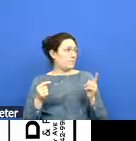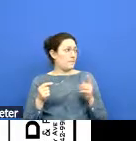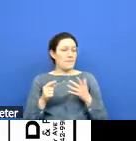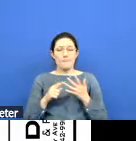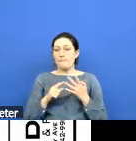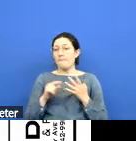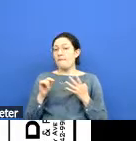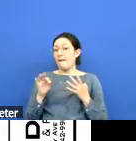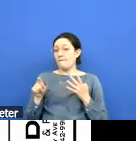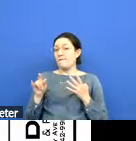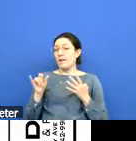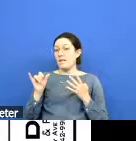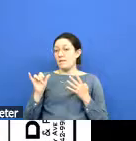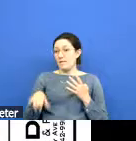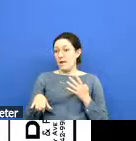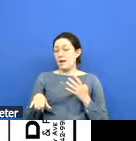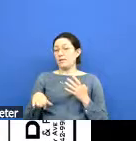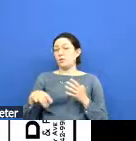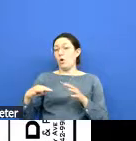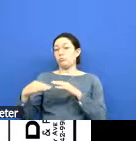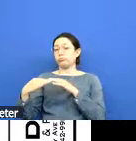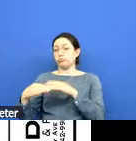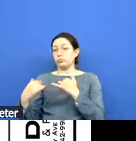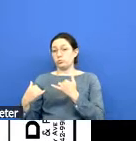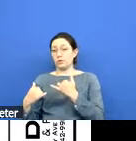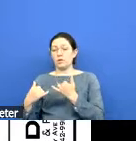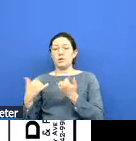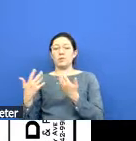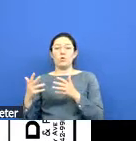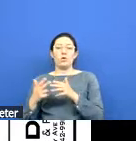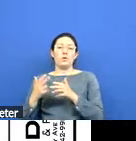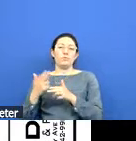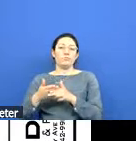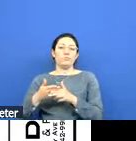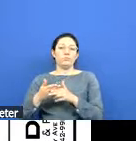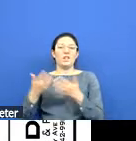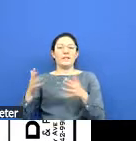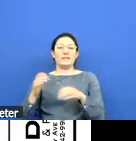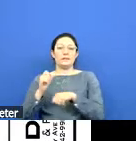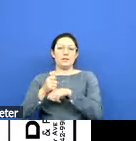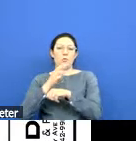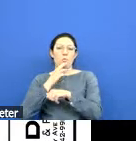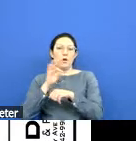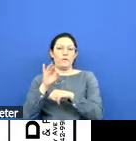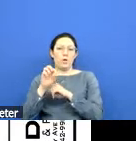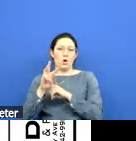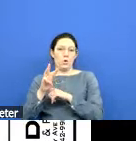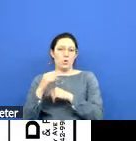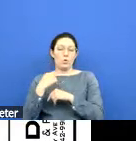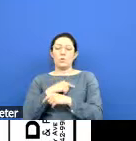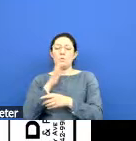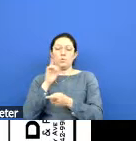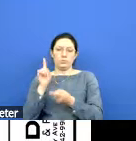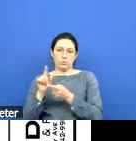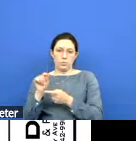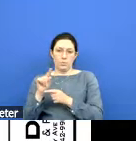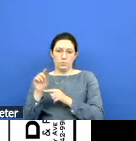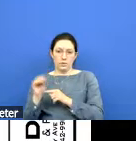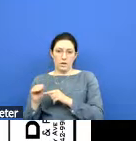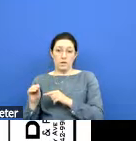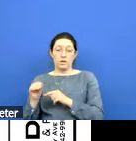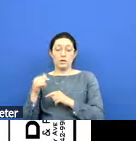that's coming out today, then that's part of the existing water flow that we've talked about. Now, again, will I collect that